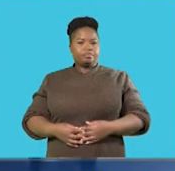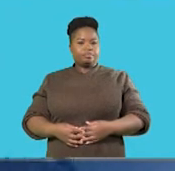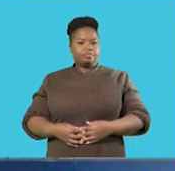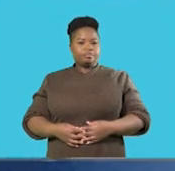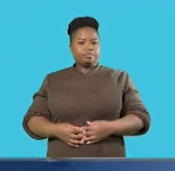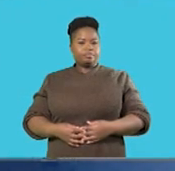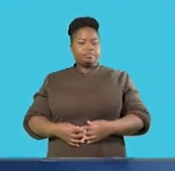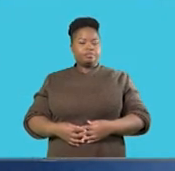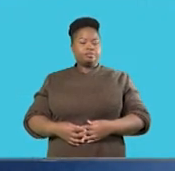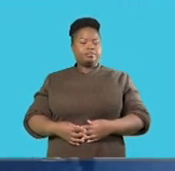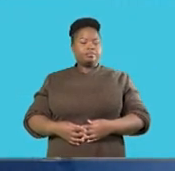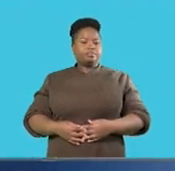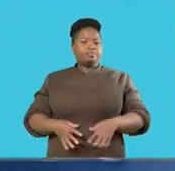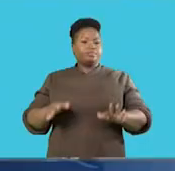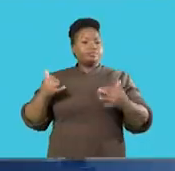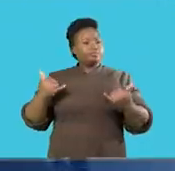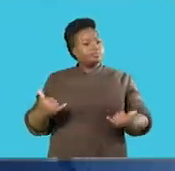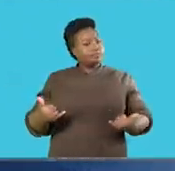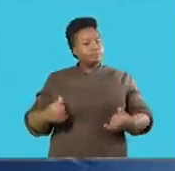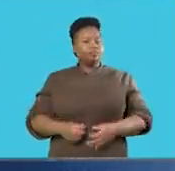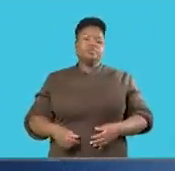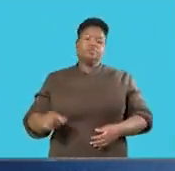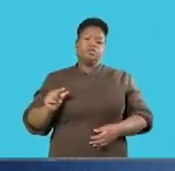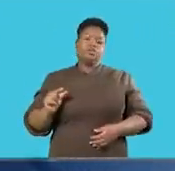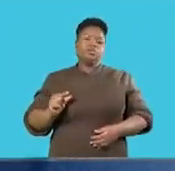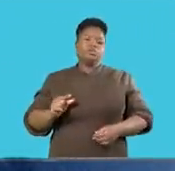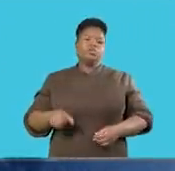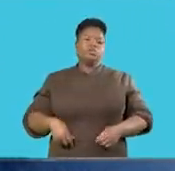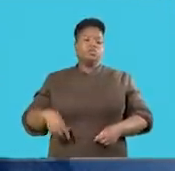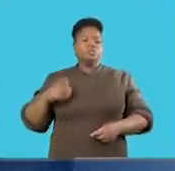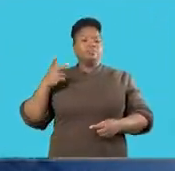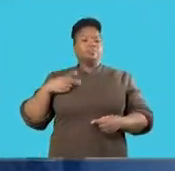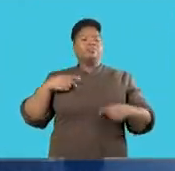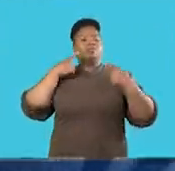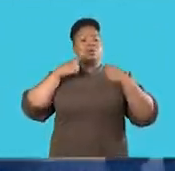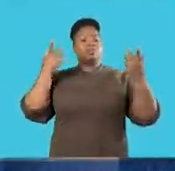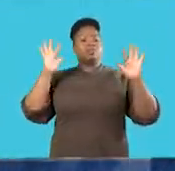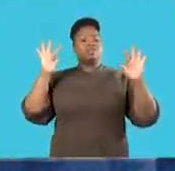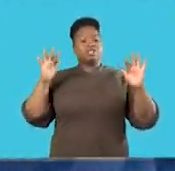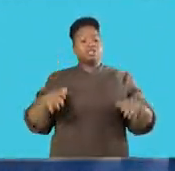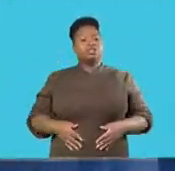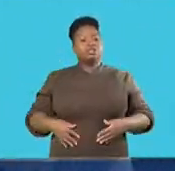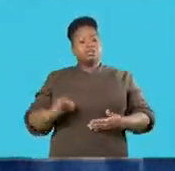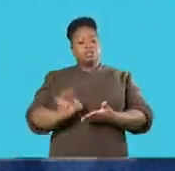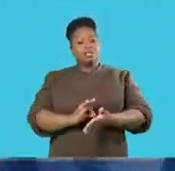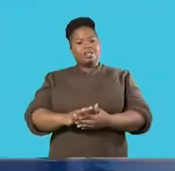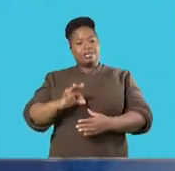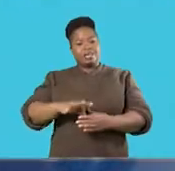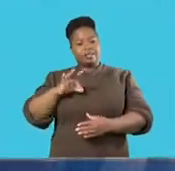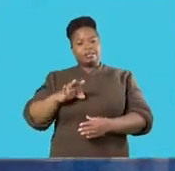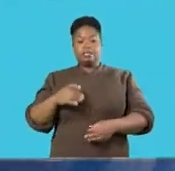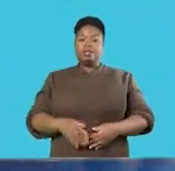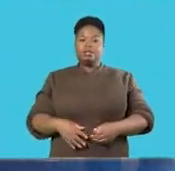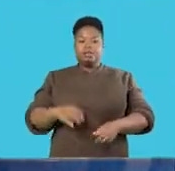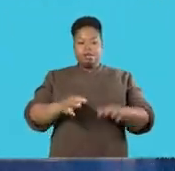Jolo ka haletsatsi la phethahatso ya dikgetho tsa naha le se le phatlaladitswe, mekga e fapaneng ya sepolotiki